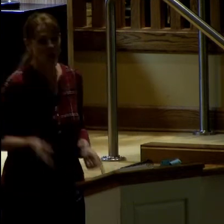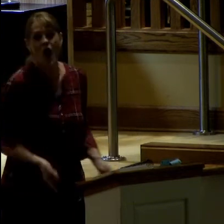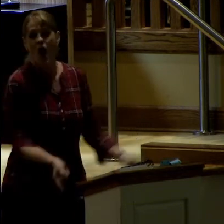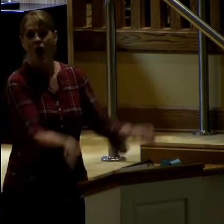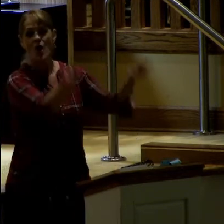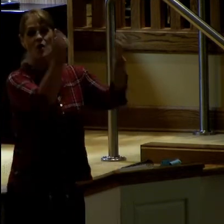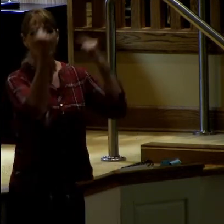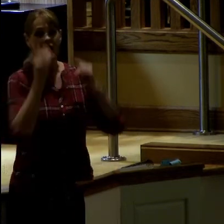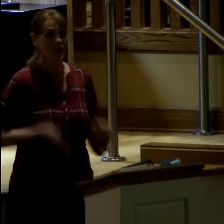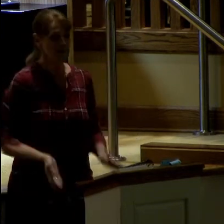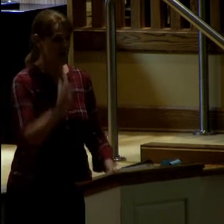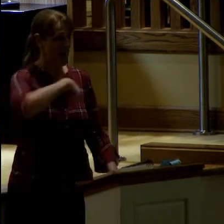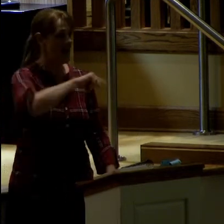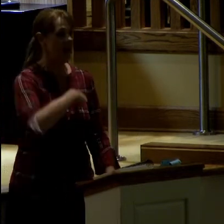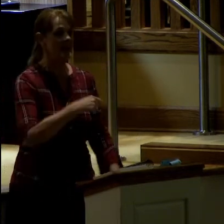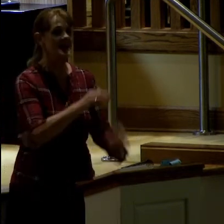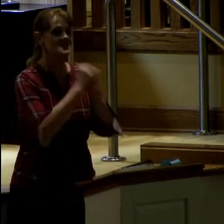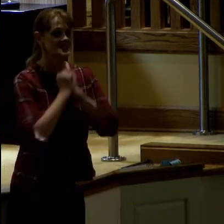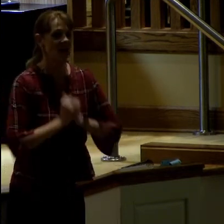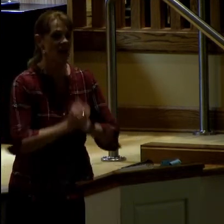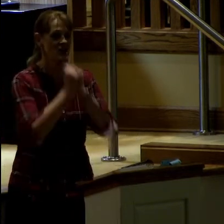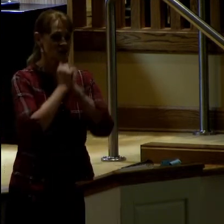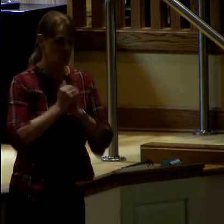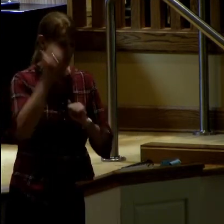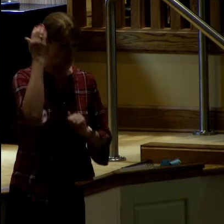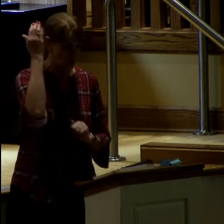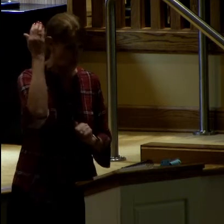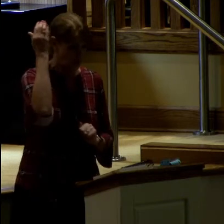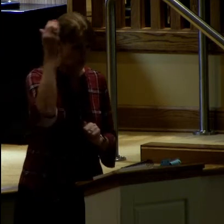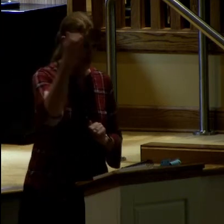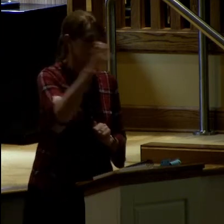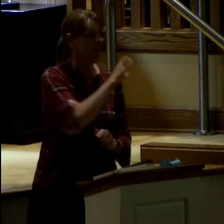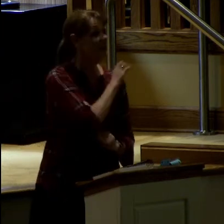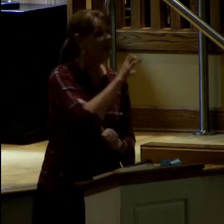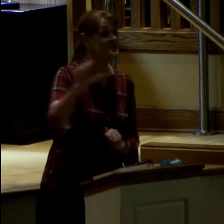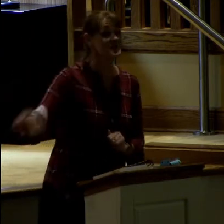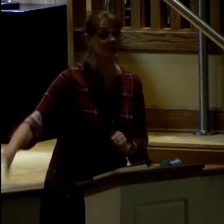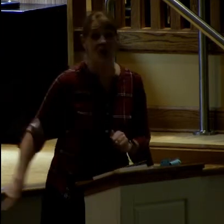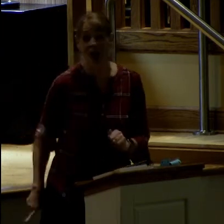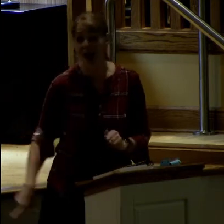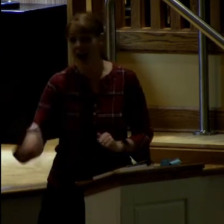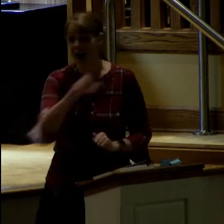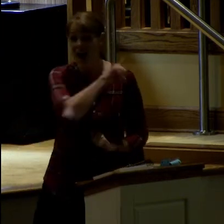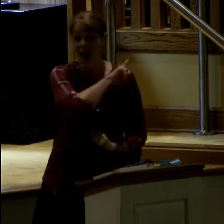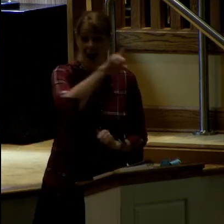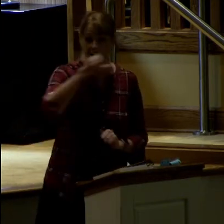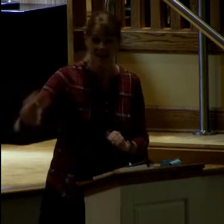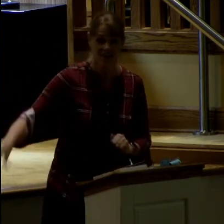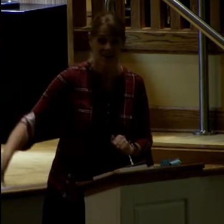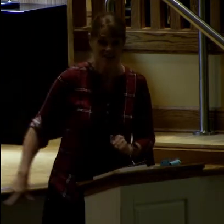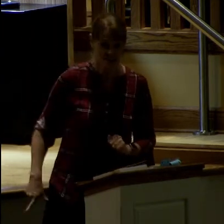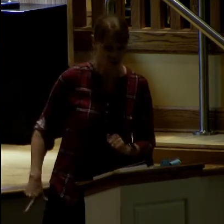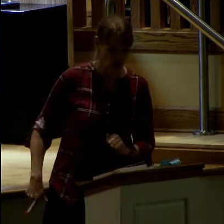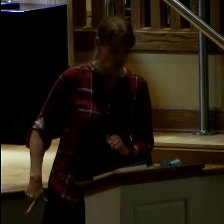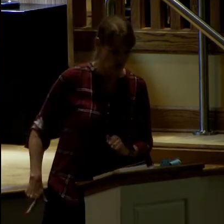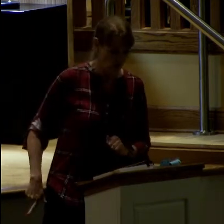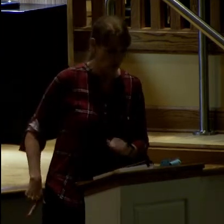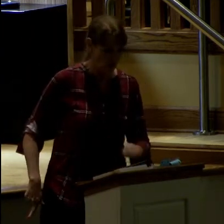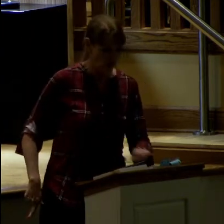him. Oh, come, let us adore him, Christ